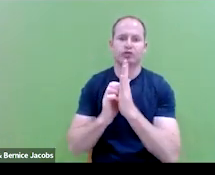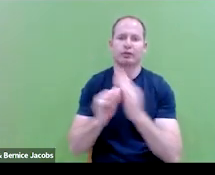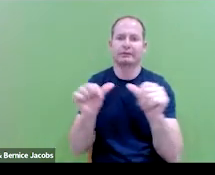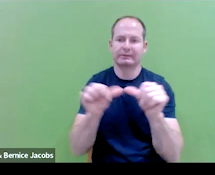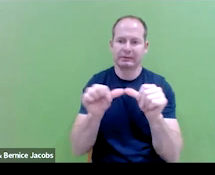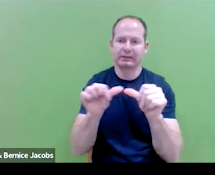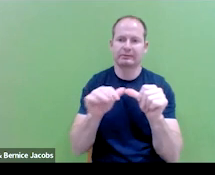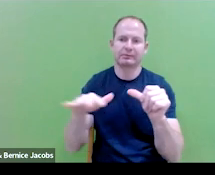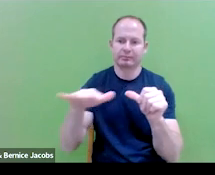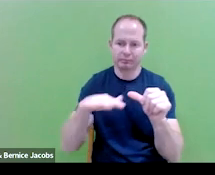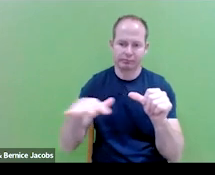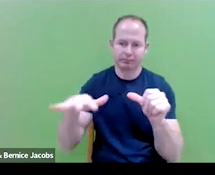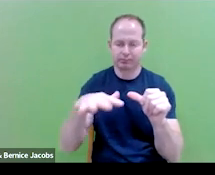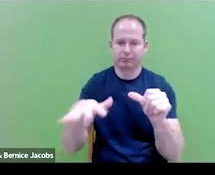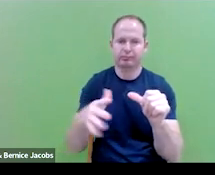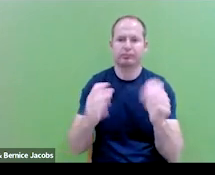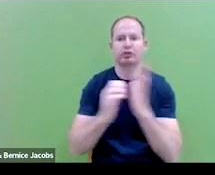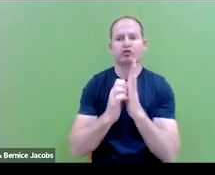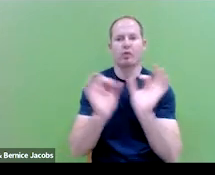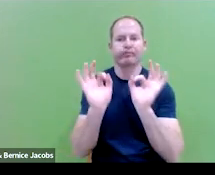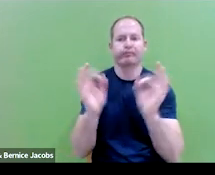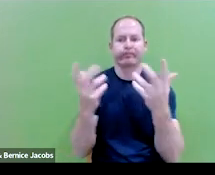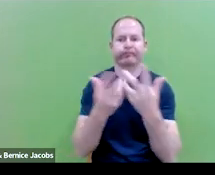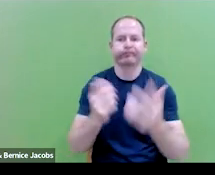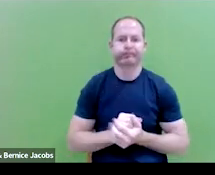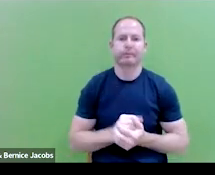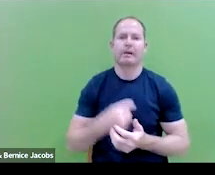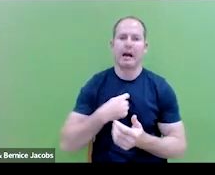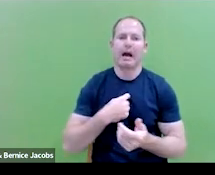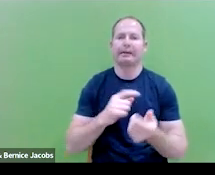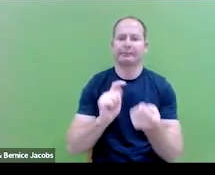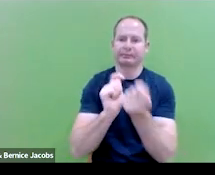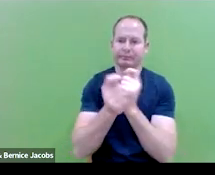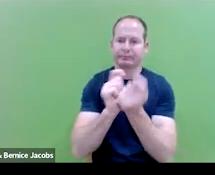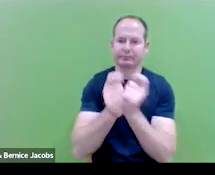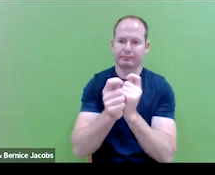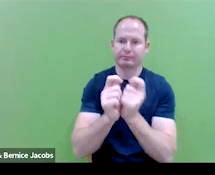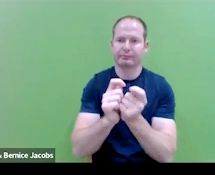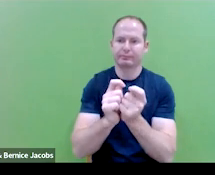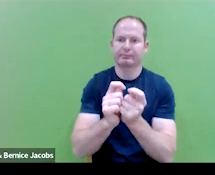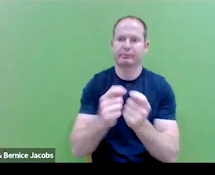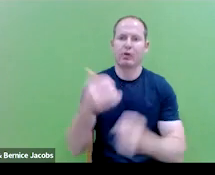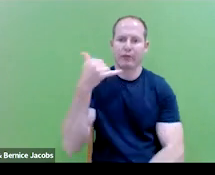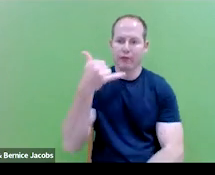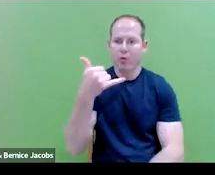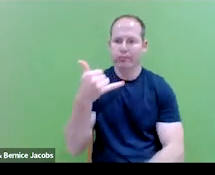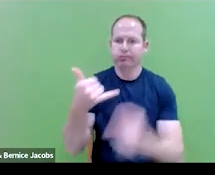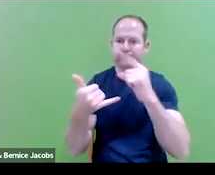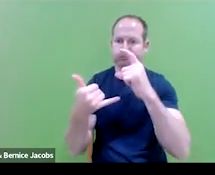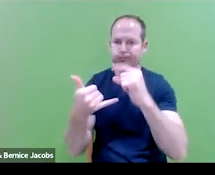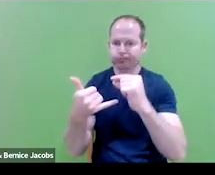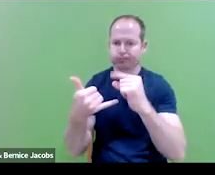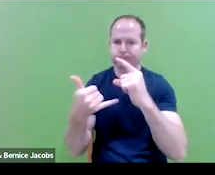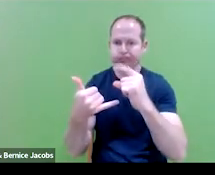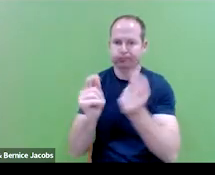and space. So size and space for approach and use. I can customize my text so that I can read it a lot easier.